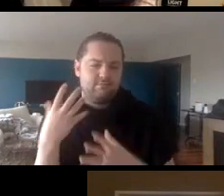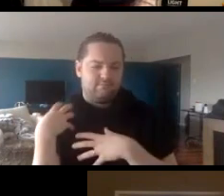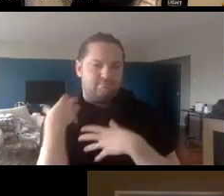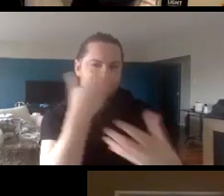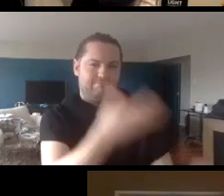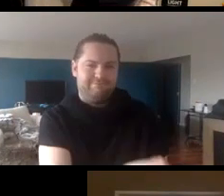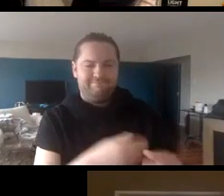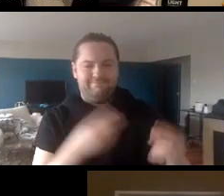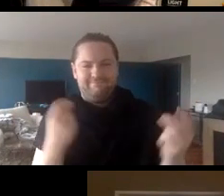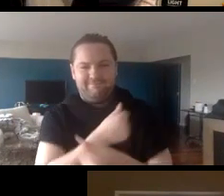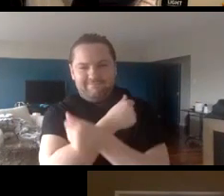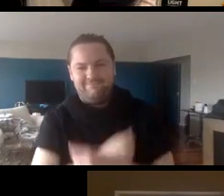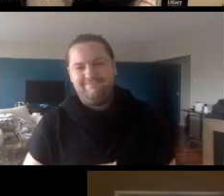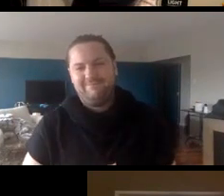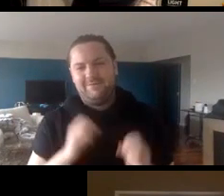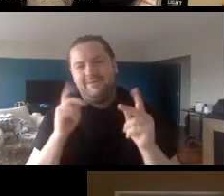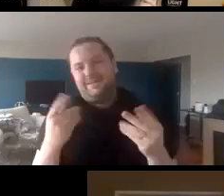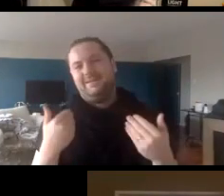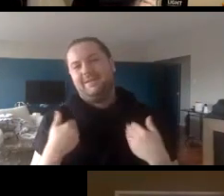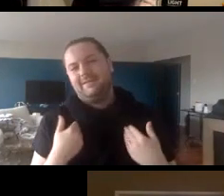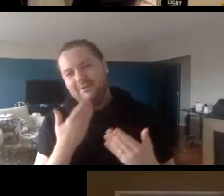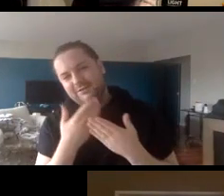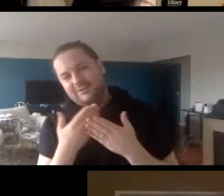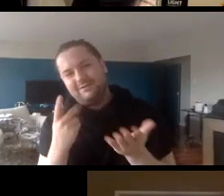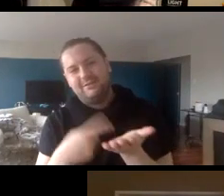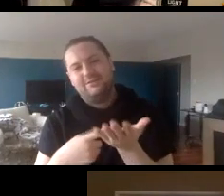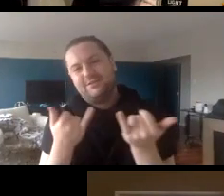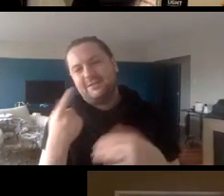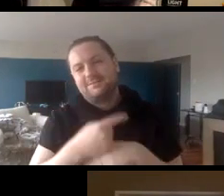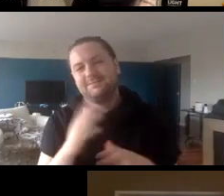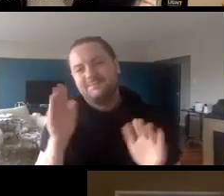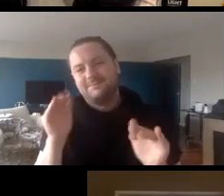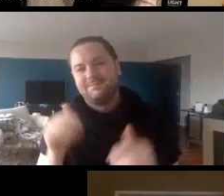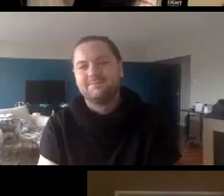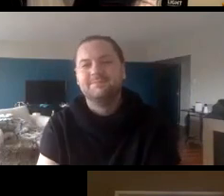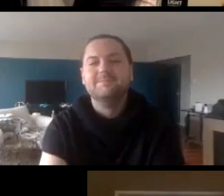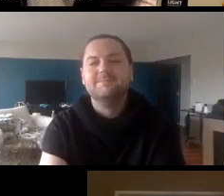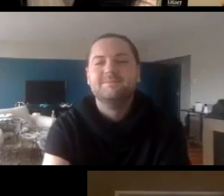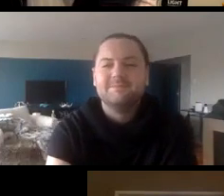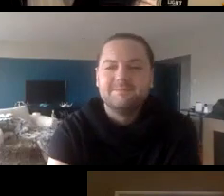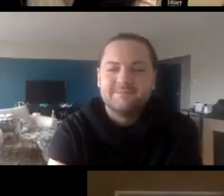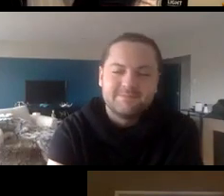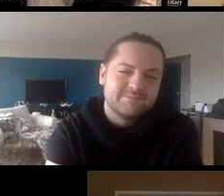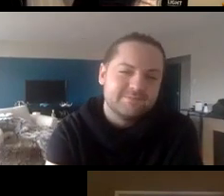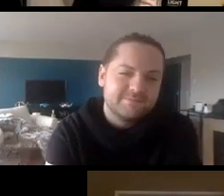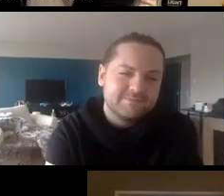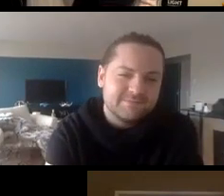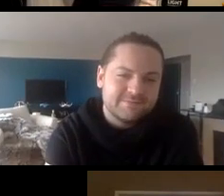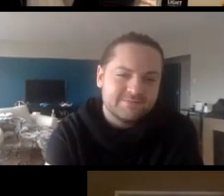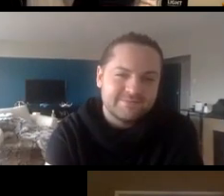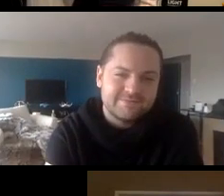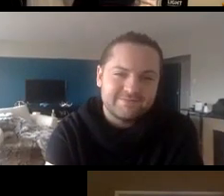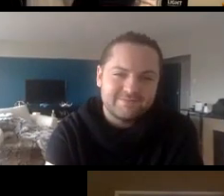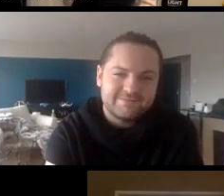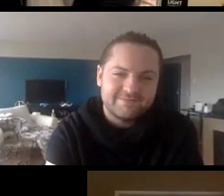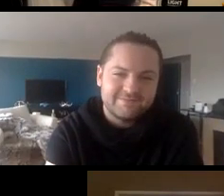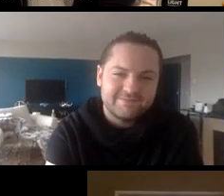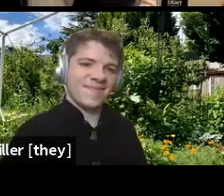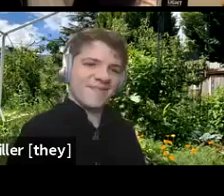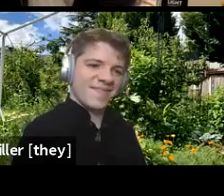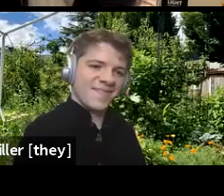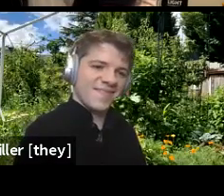So, okay, I'm sad because my cat's not on me anymore. I had to put them down. But anyways, this is a great discussion, everyone. Thank you